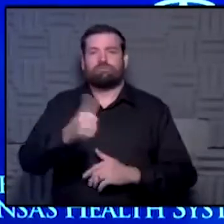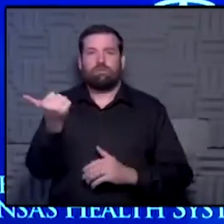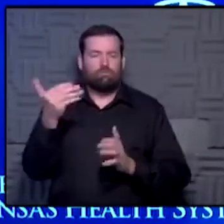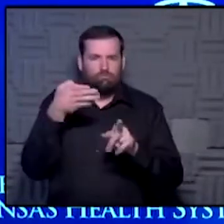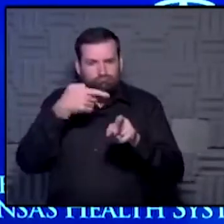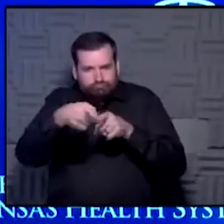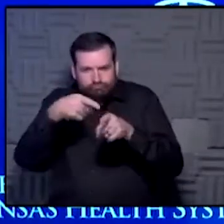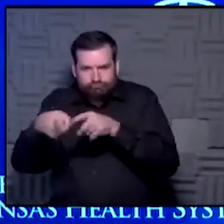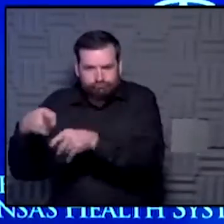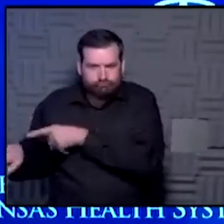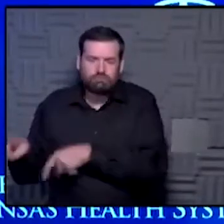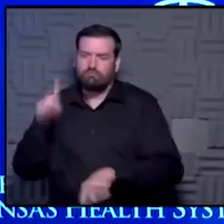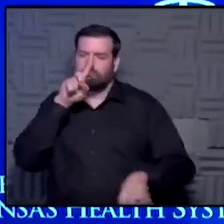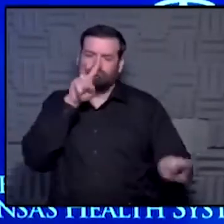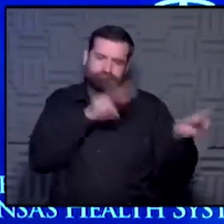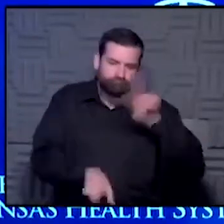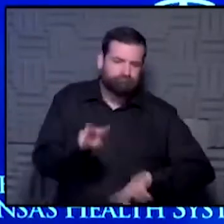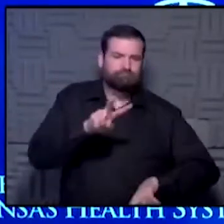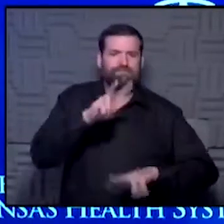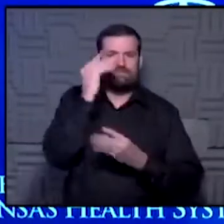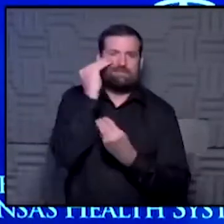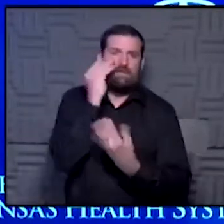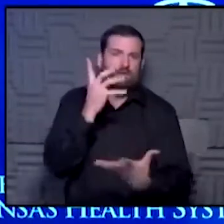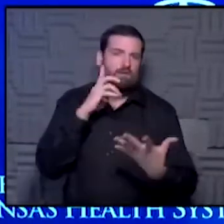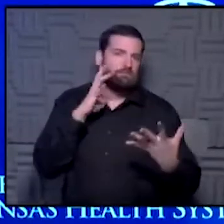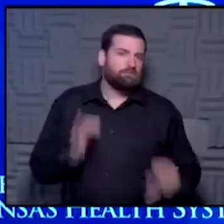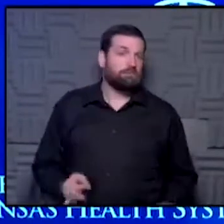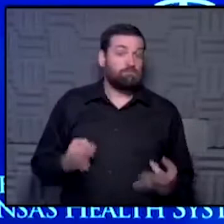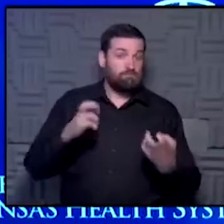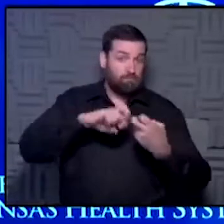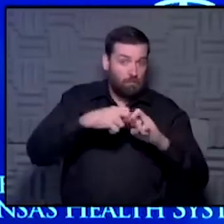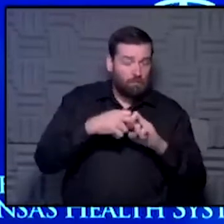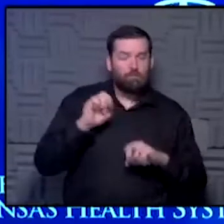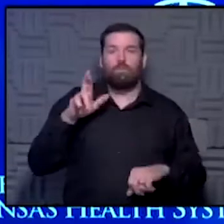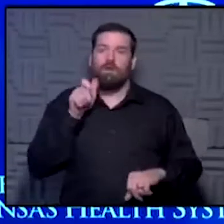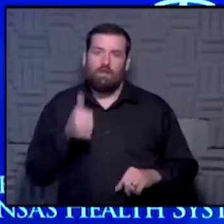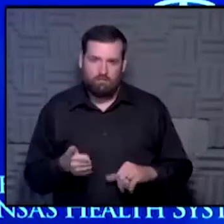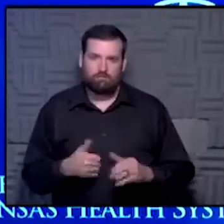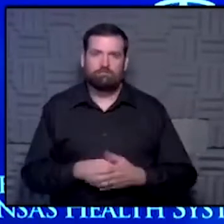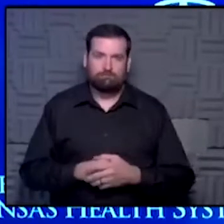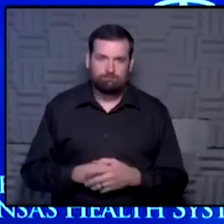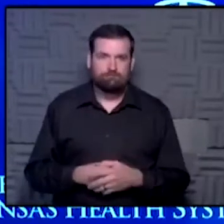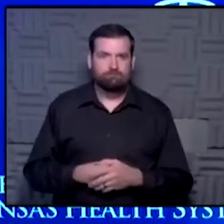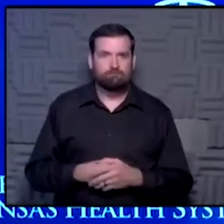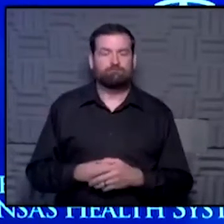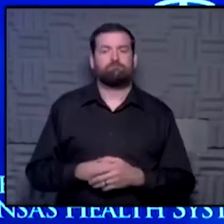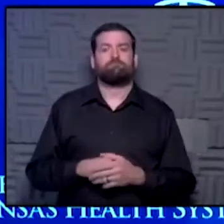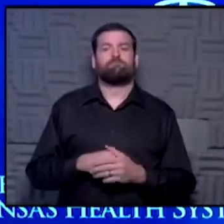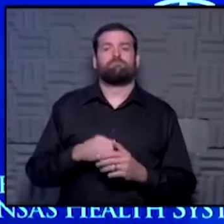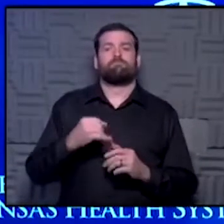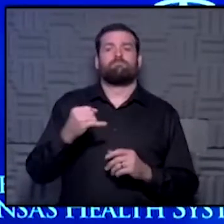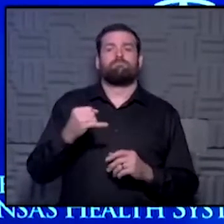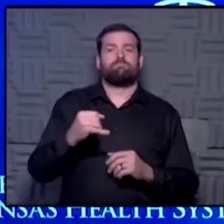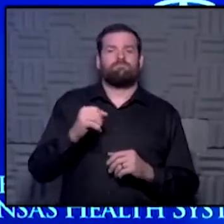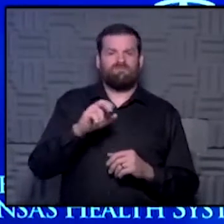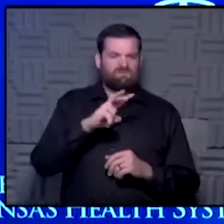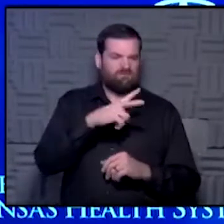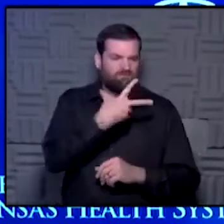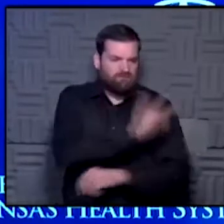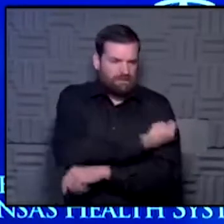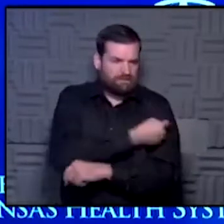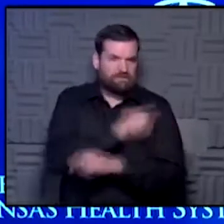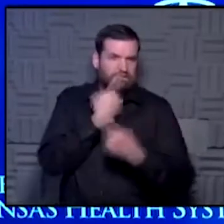others who are looking at the data and establishing whether or not there are problems with that vaccine. I think if a vaccine trial is